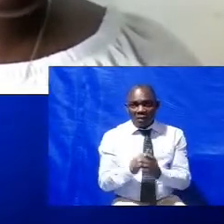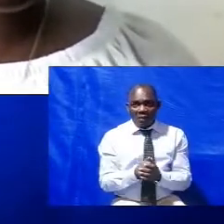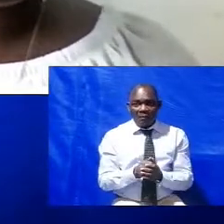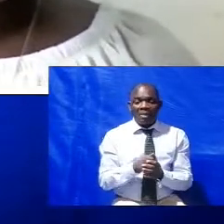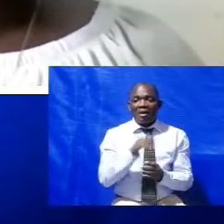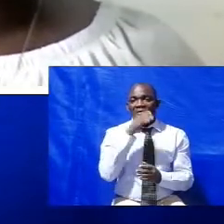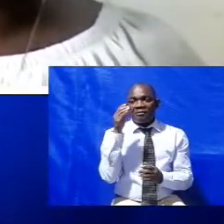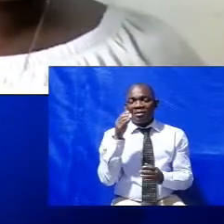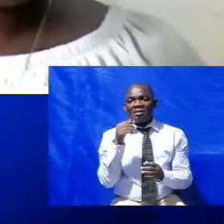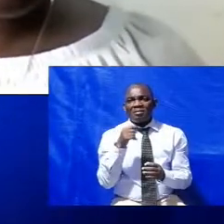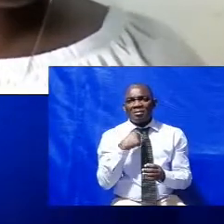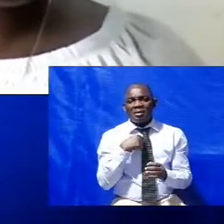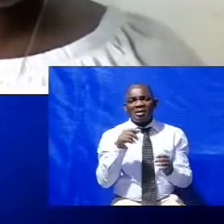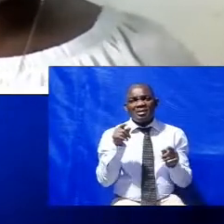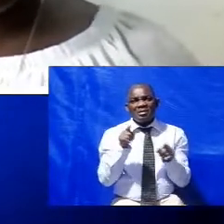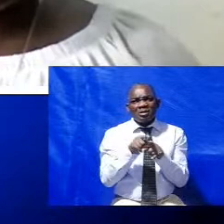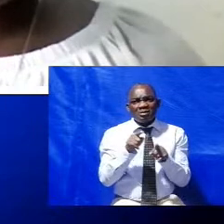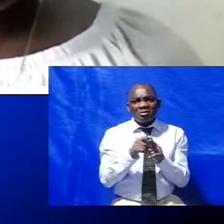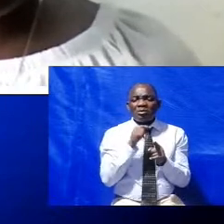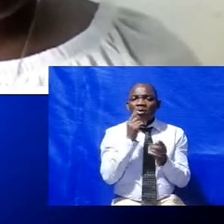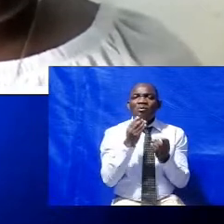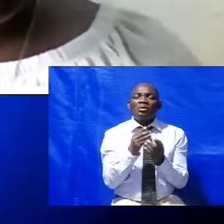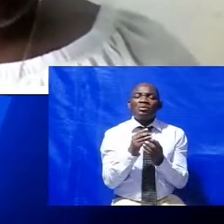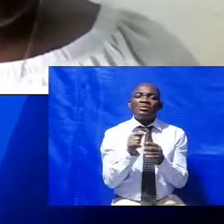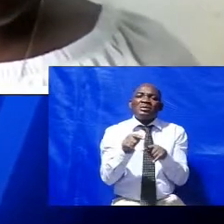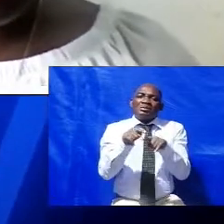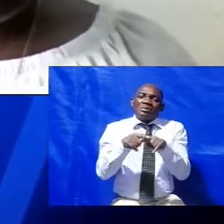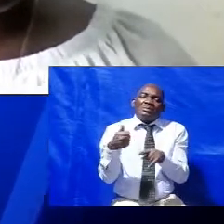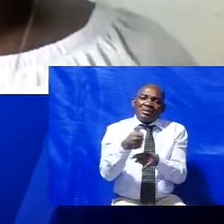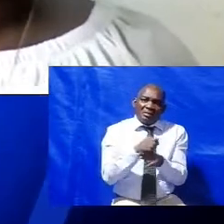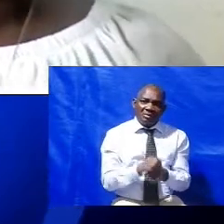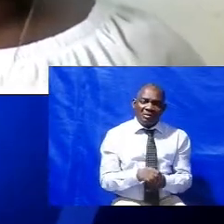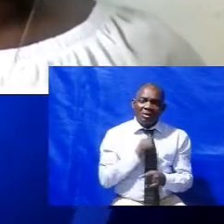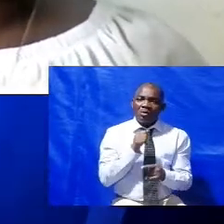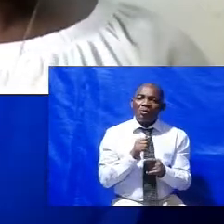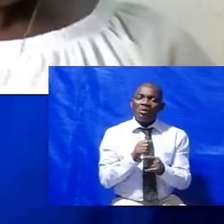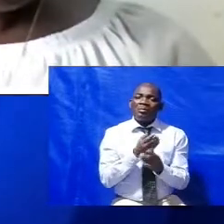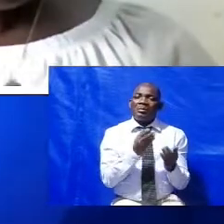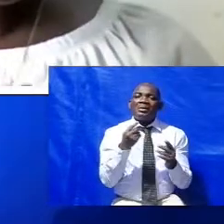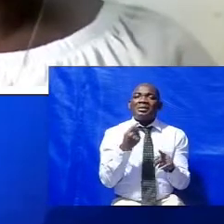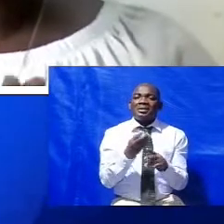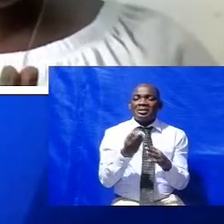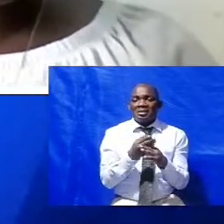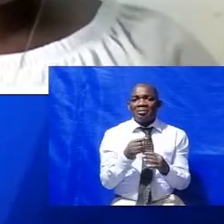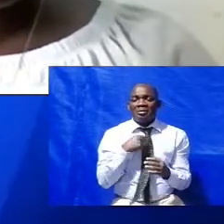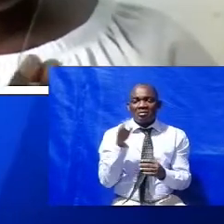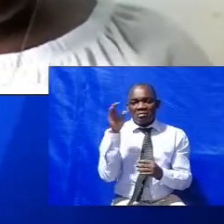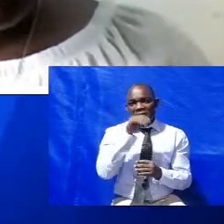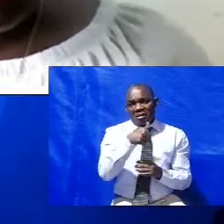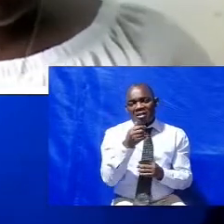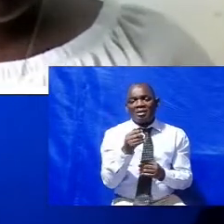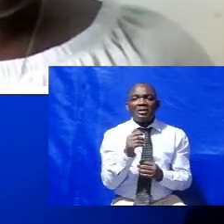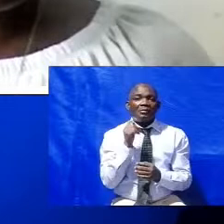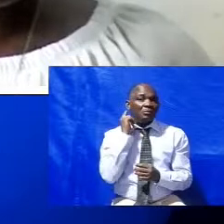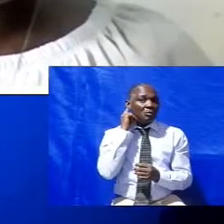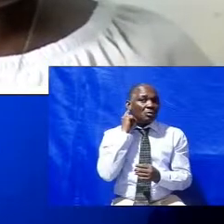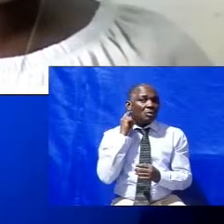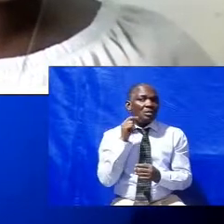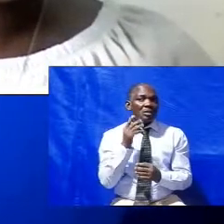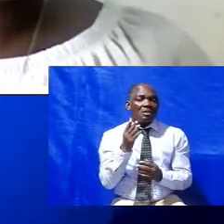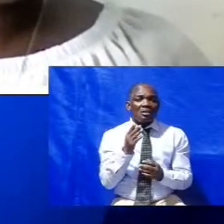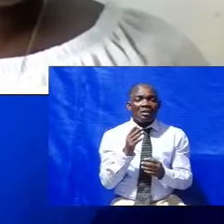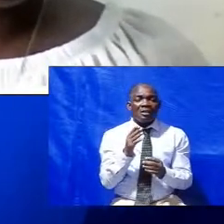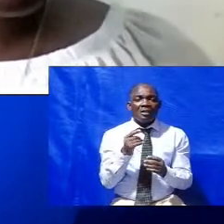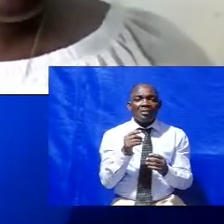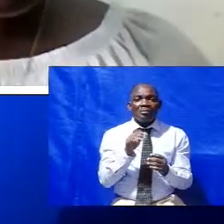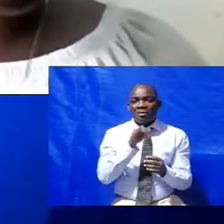people's houses and on farms, because I also didn't want to be dependent. Yeah. So I looked for a school, and I got a